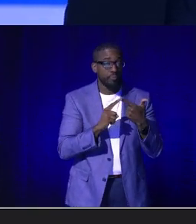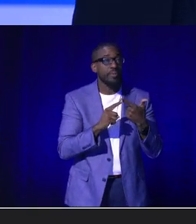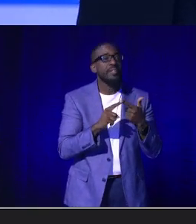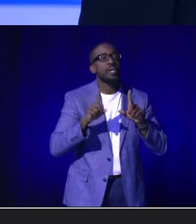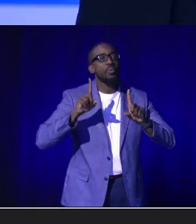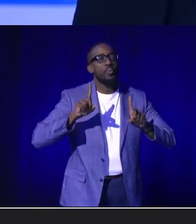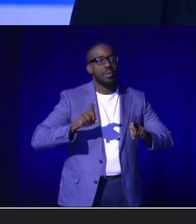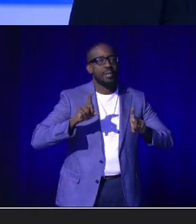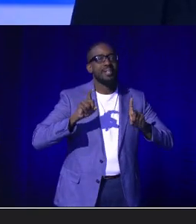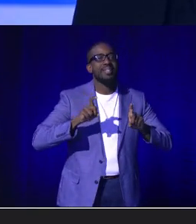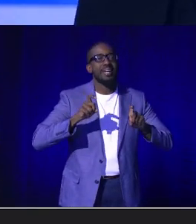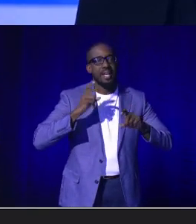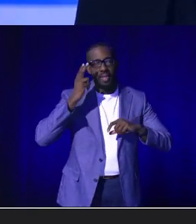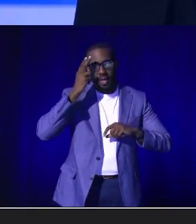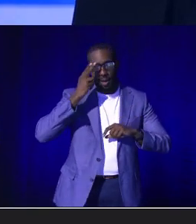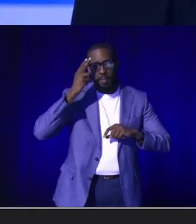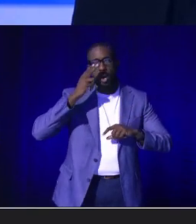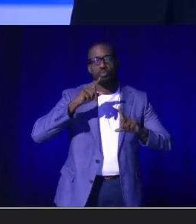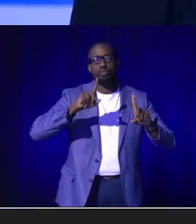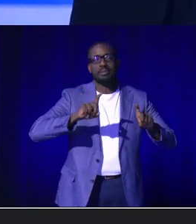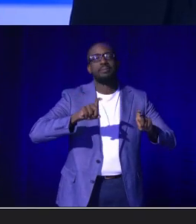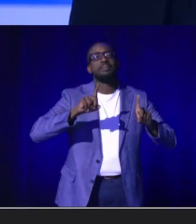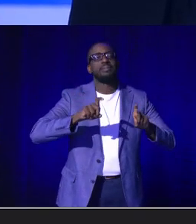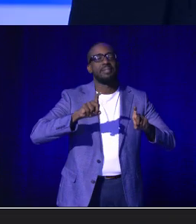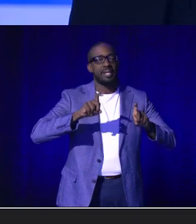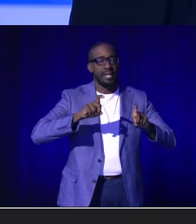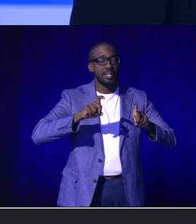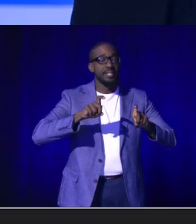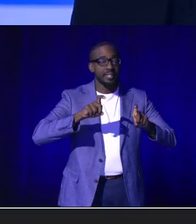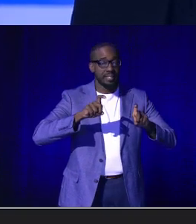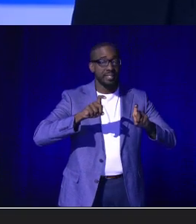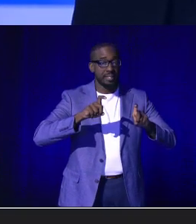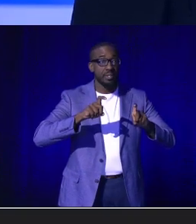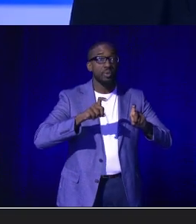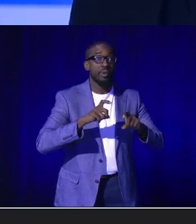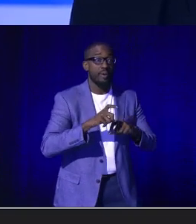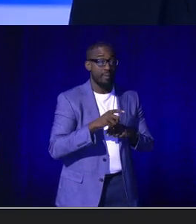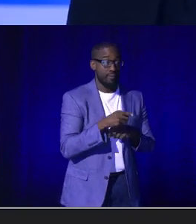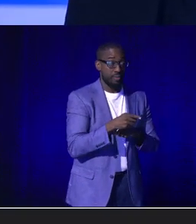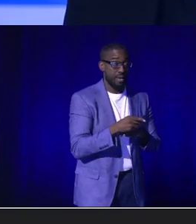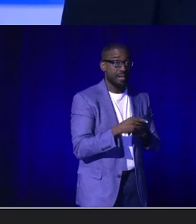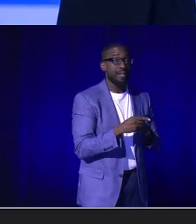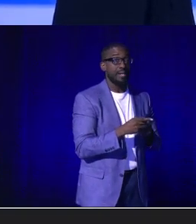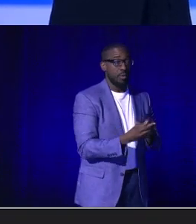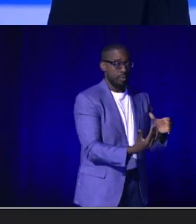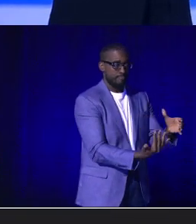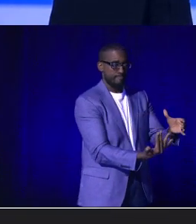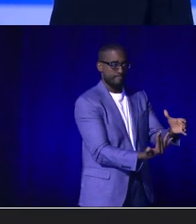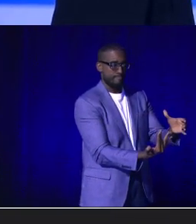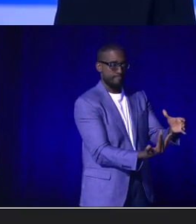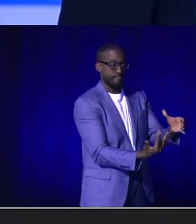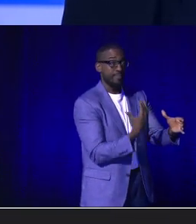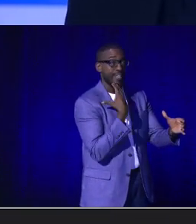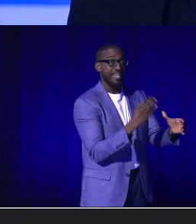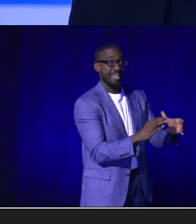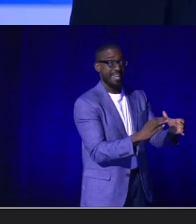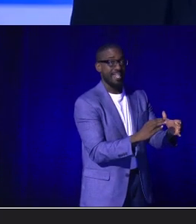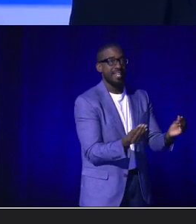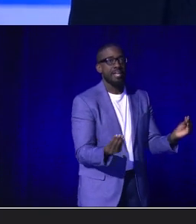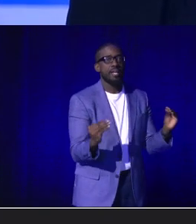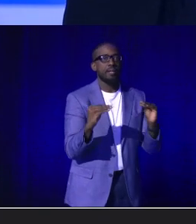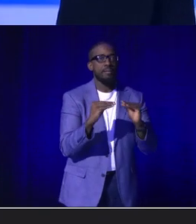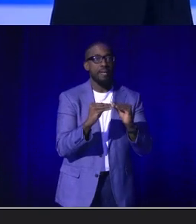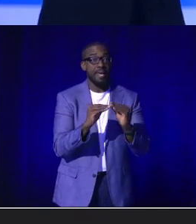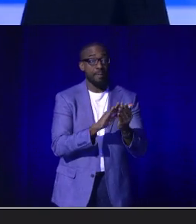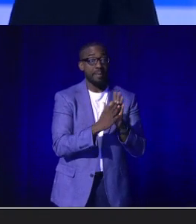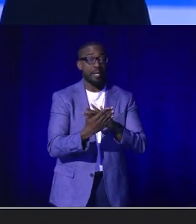test out this hypothesis that by heating the source and cooling the target, we would have more evidence of metallic plating. And what